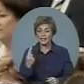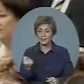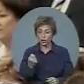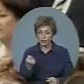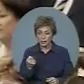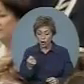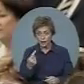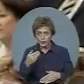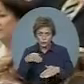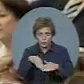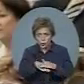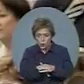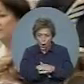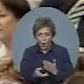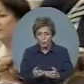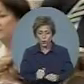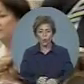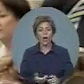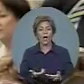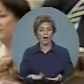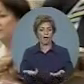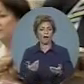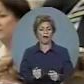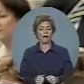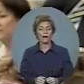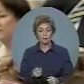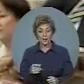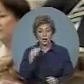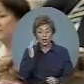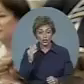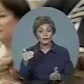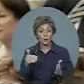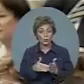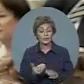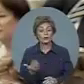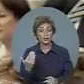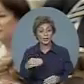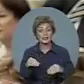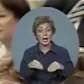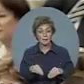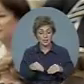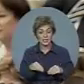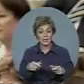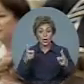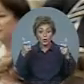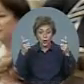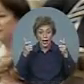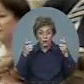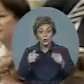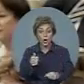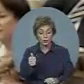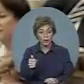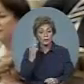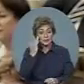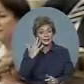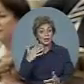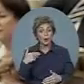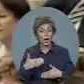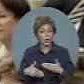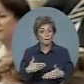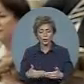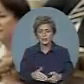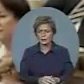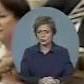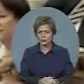is a former Minister of the Crown. He knows what the process is. The process, Mr. Speaker, is very simple. When it comes to access